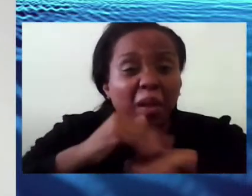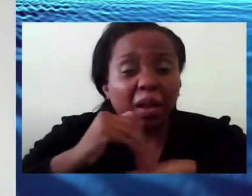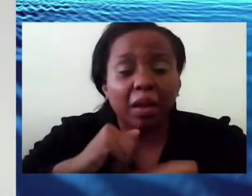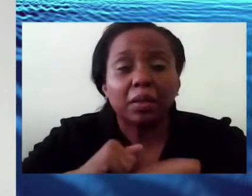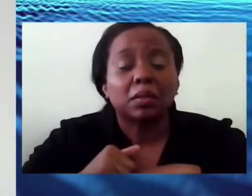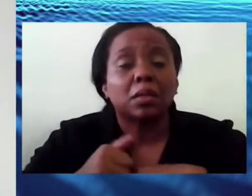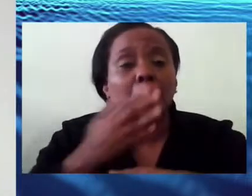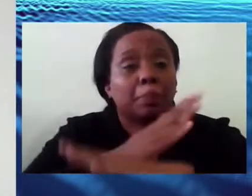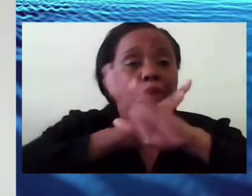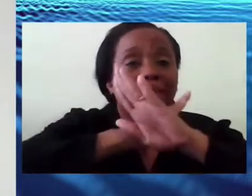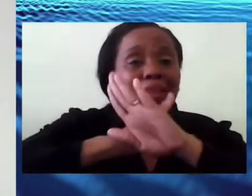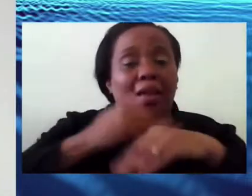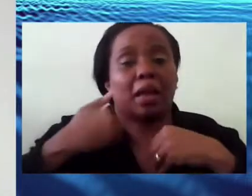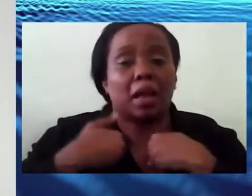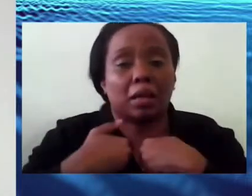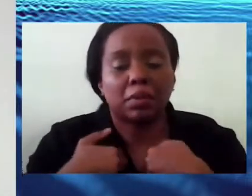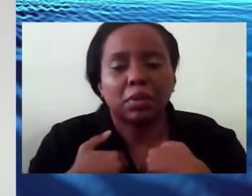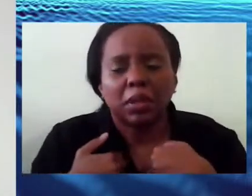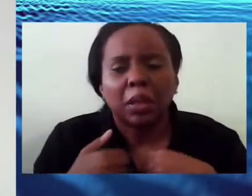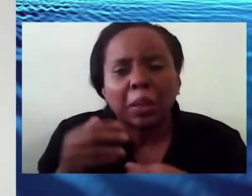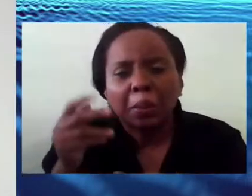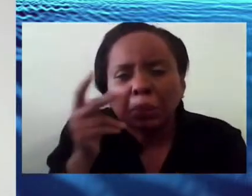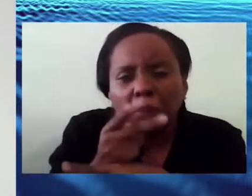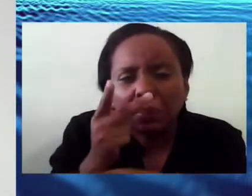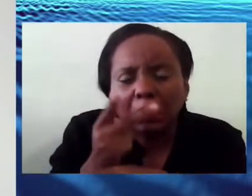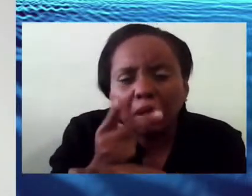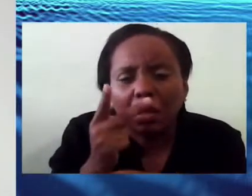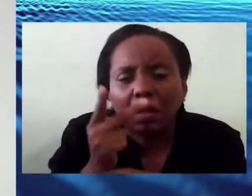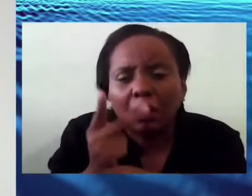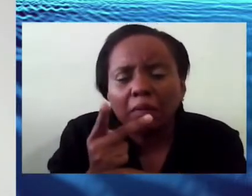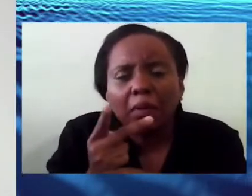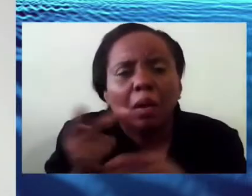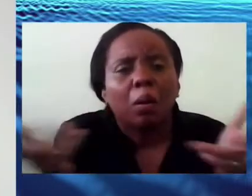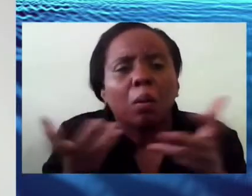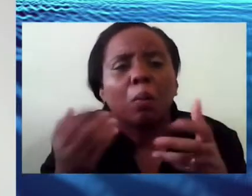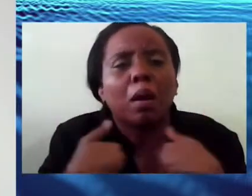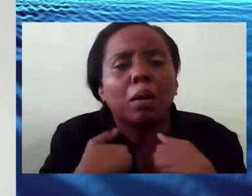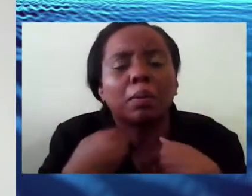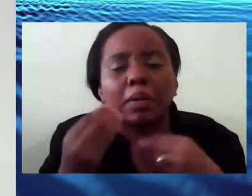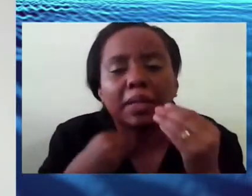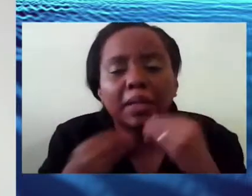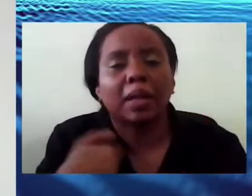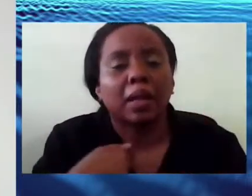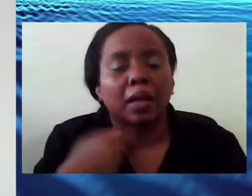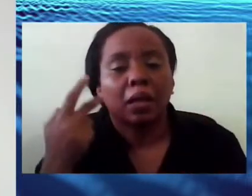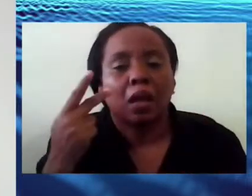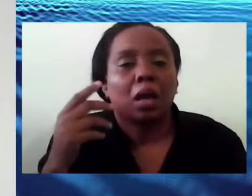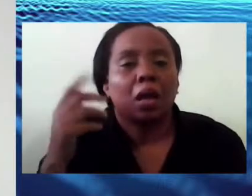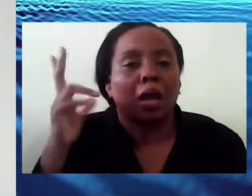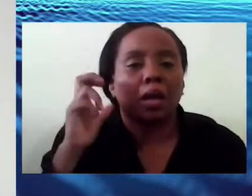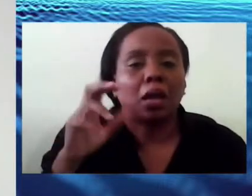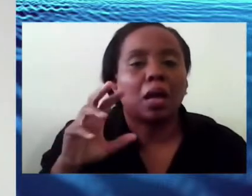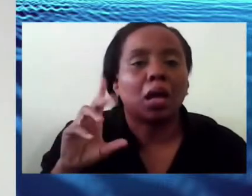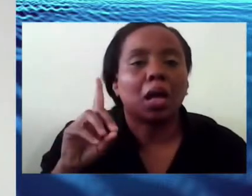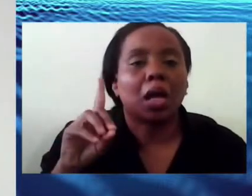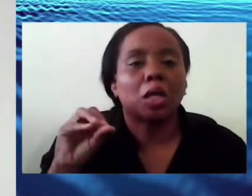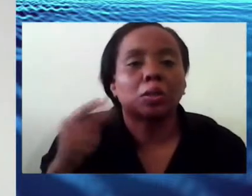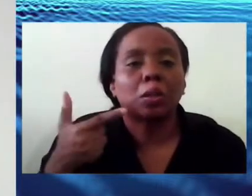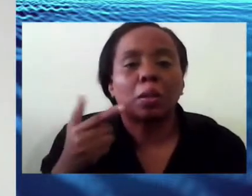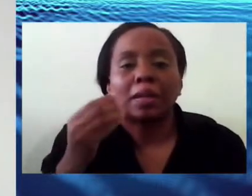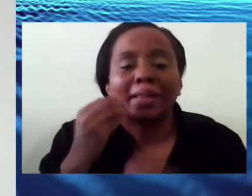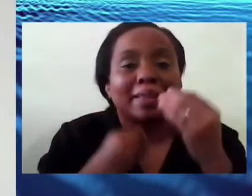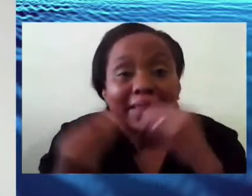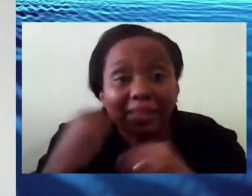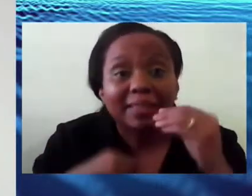very attentive to what they put in their mouths, very attentive. There's a report of a dog having, from one veterinarian, of